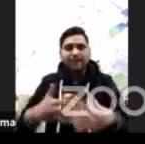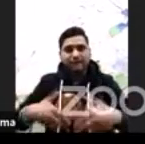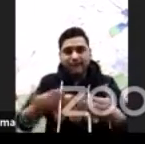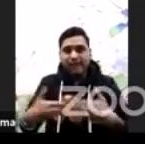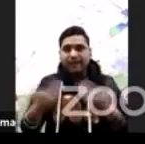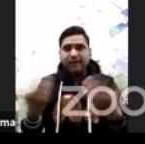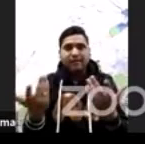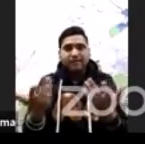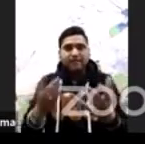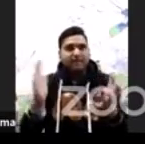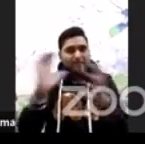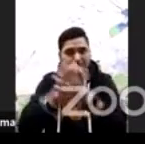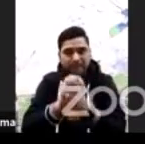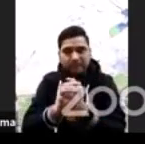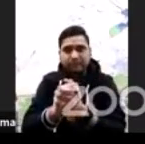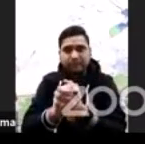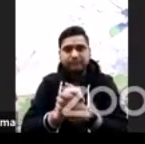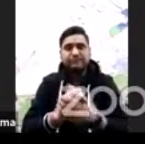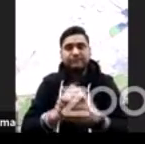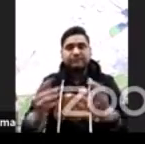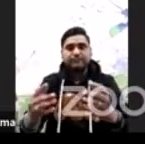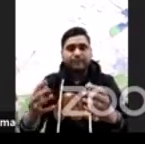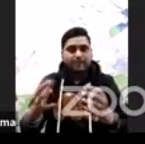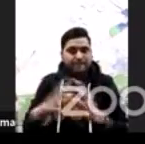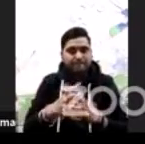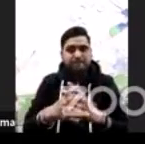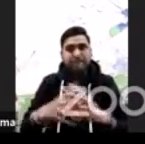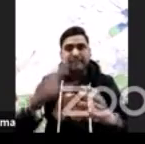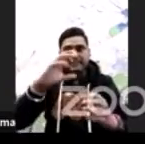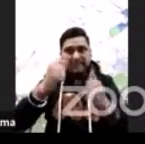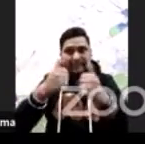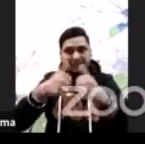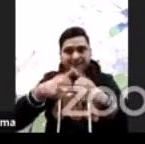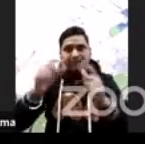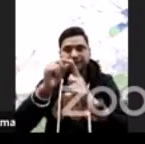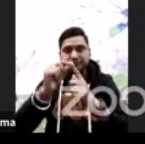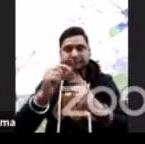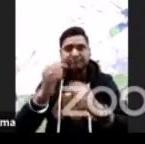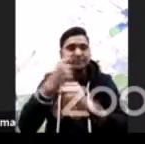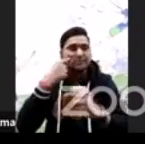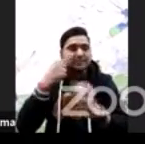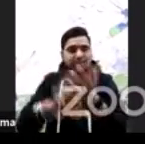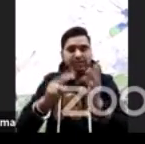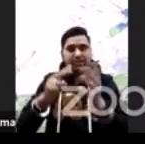great partnership between Capgemini and Sarthak. This is